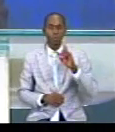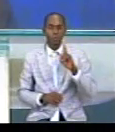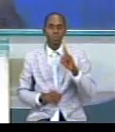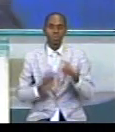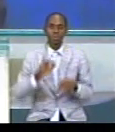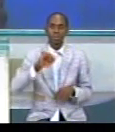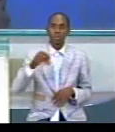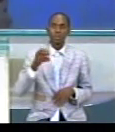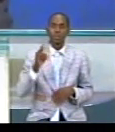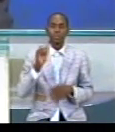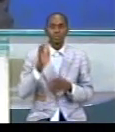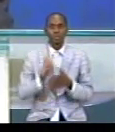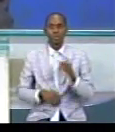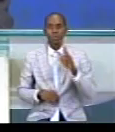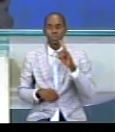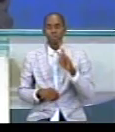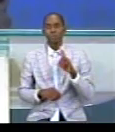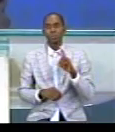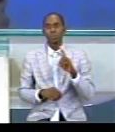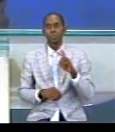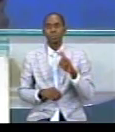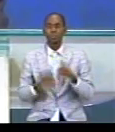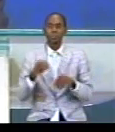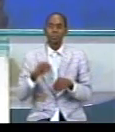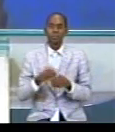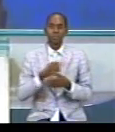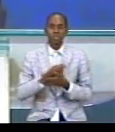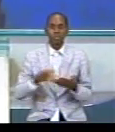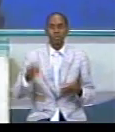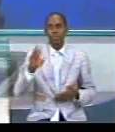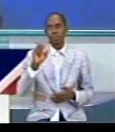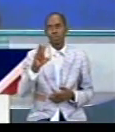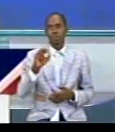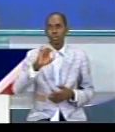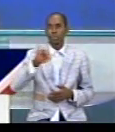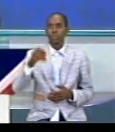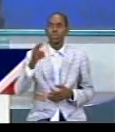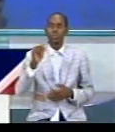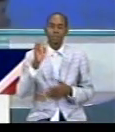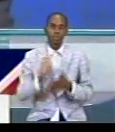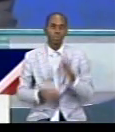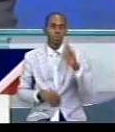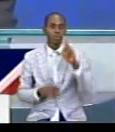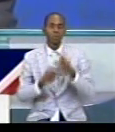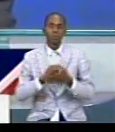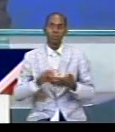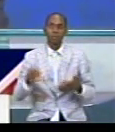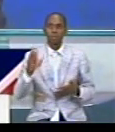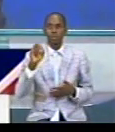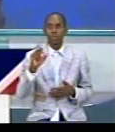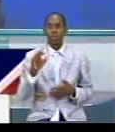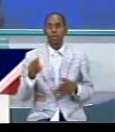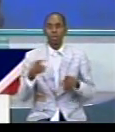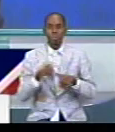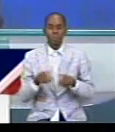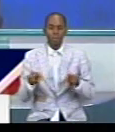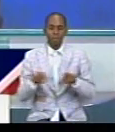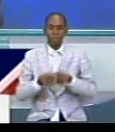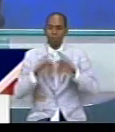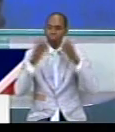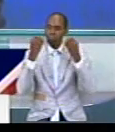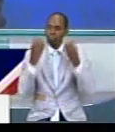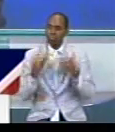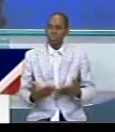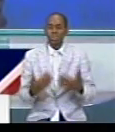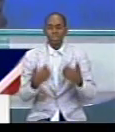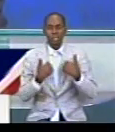chapter 1. And I'm reading from verse 12. John chapter 1, verse 12. But as many as